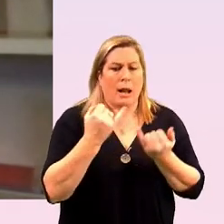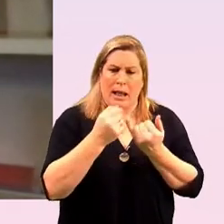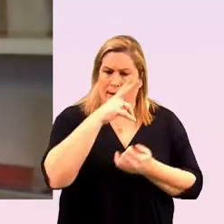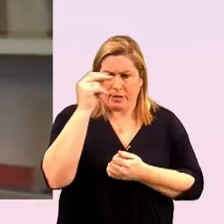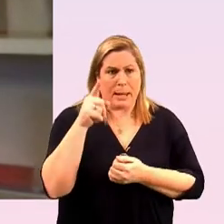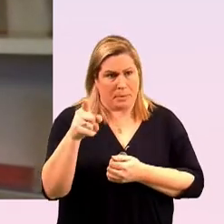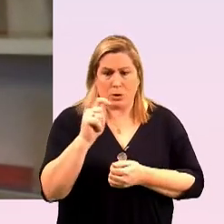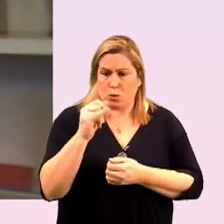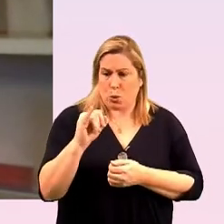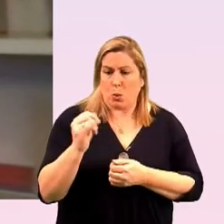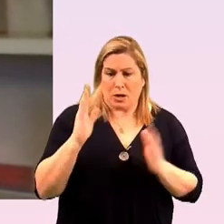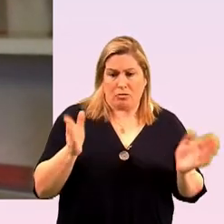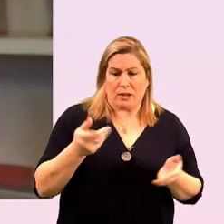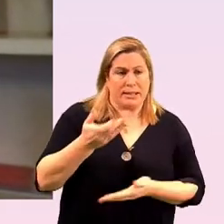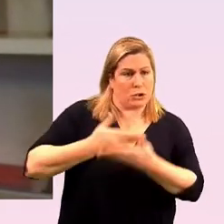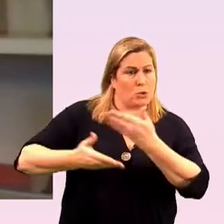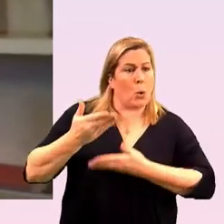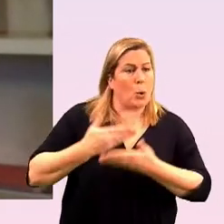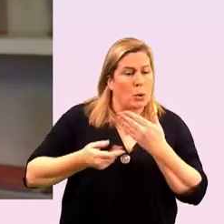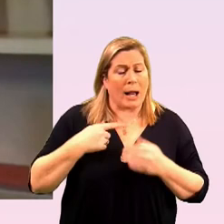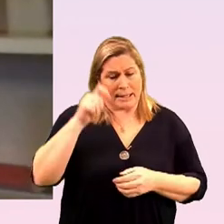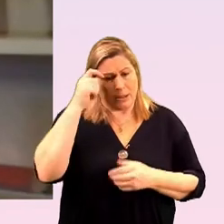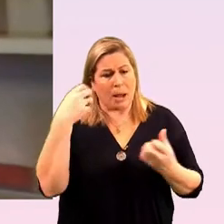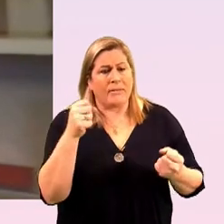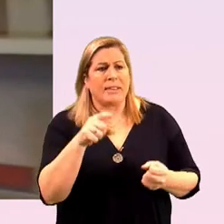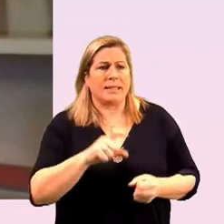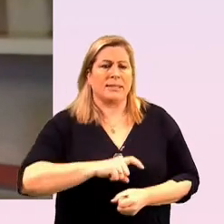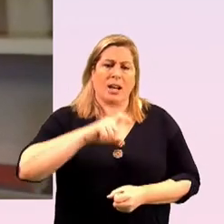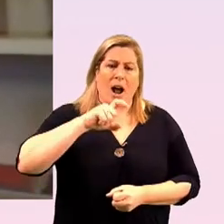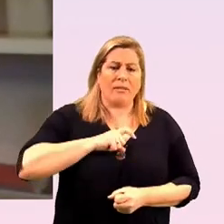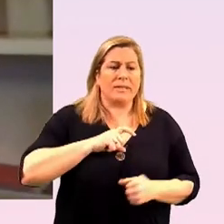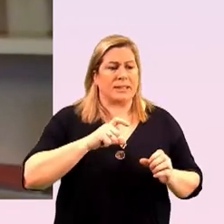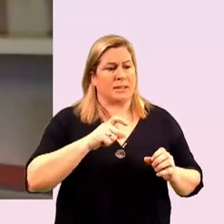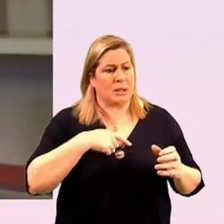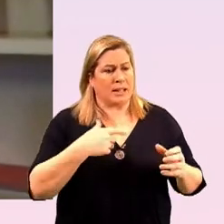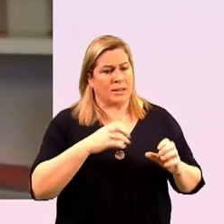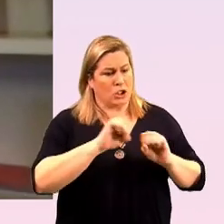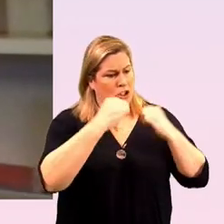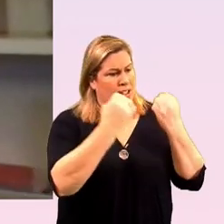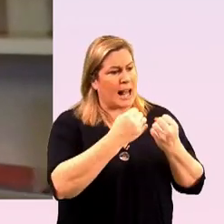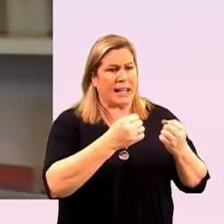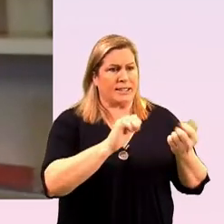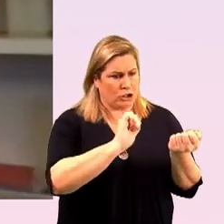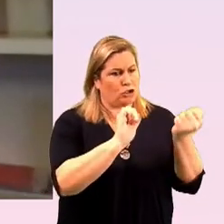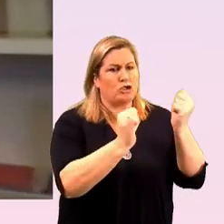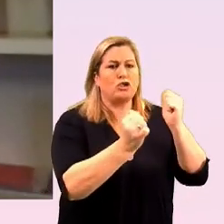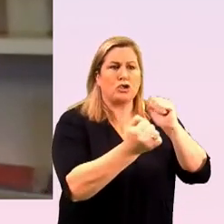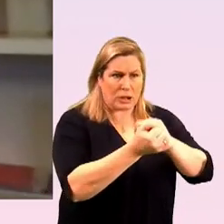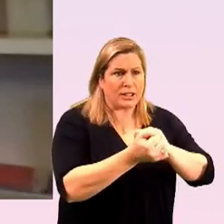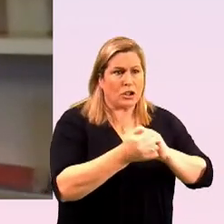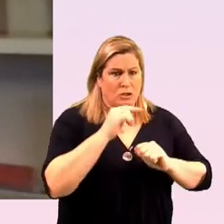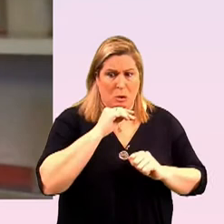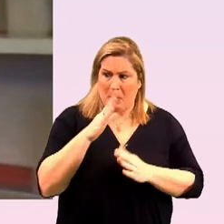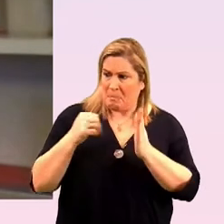given. I think you get this confluence of society moving, you know, stakeholders for organizations saying,